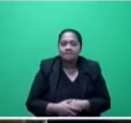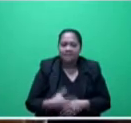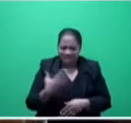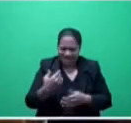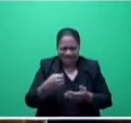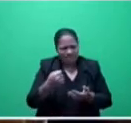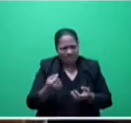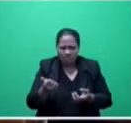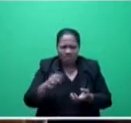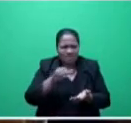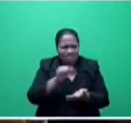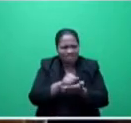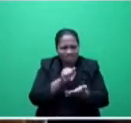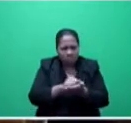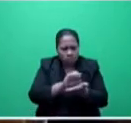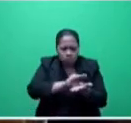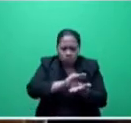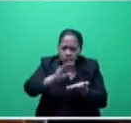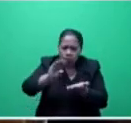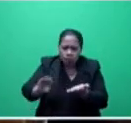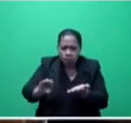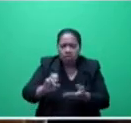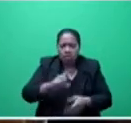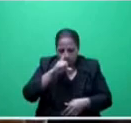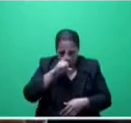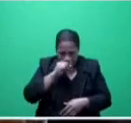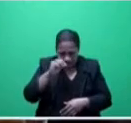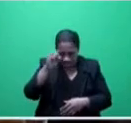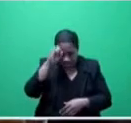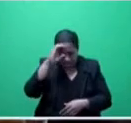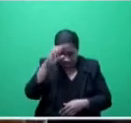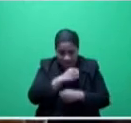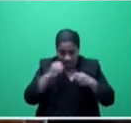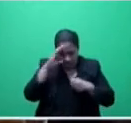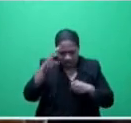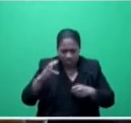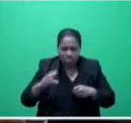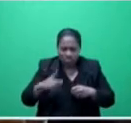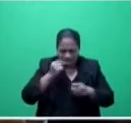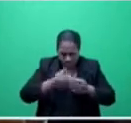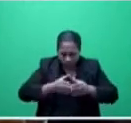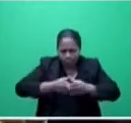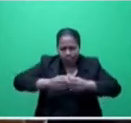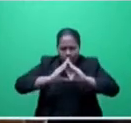allocation for resources to counter and bring our country back to its feet from this global